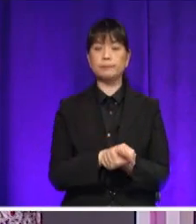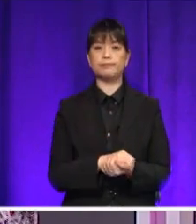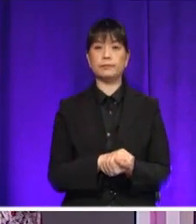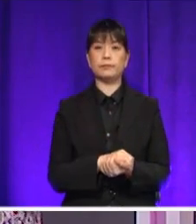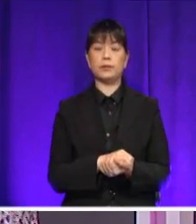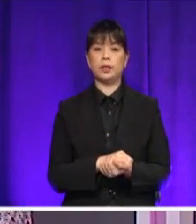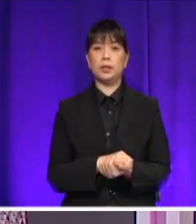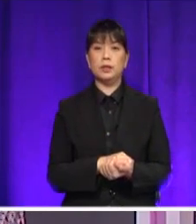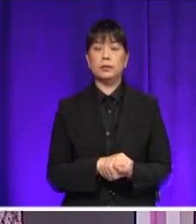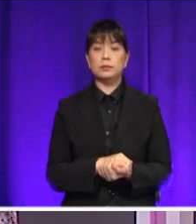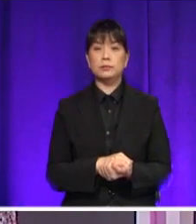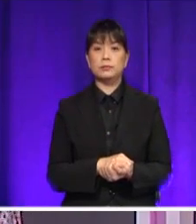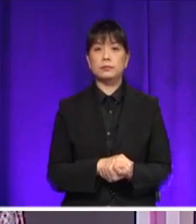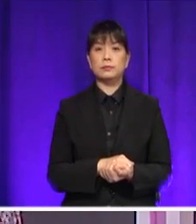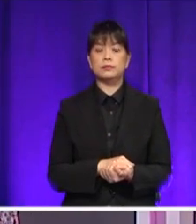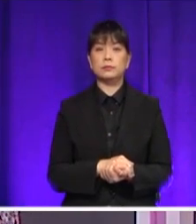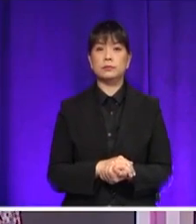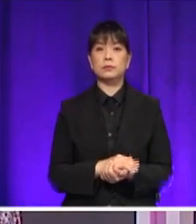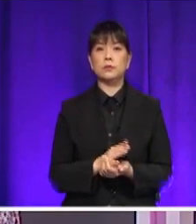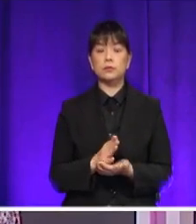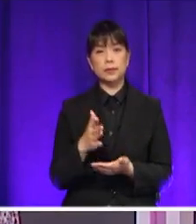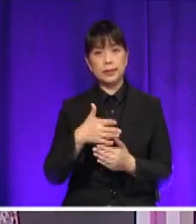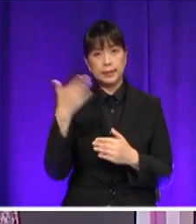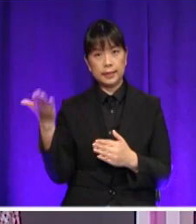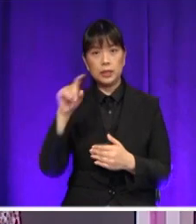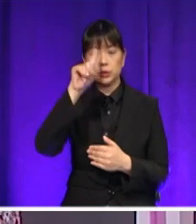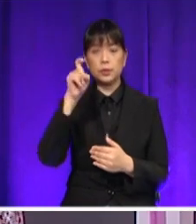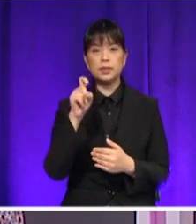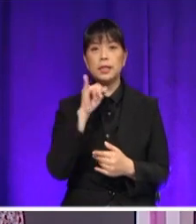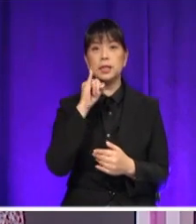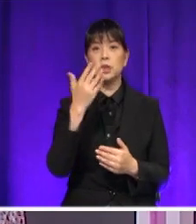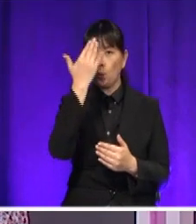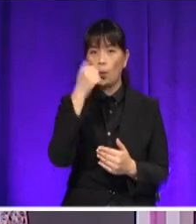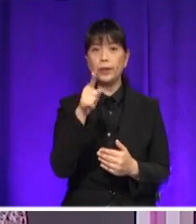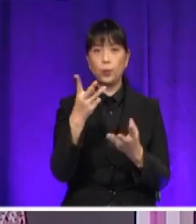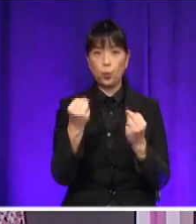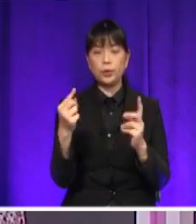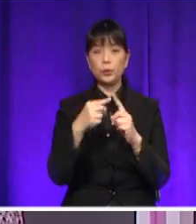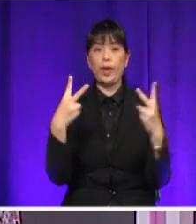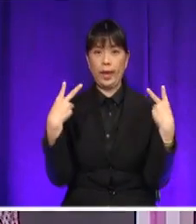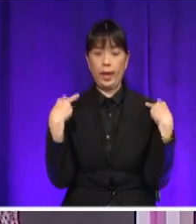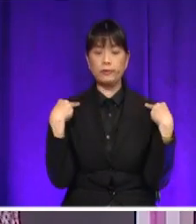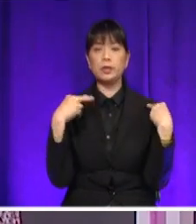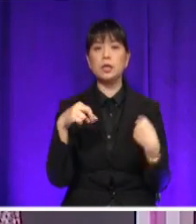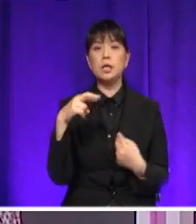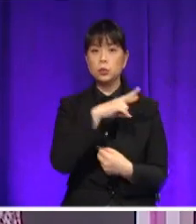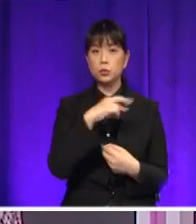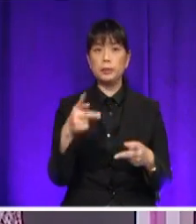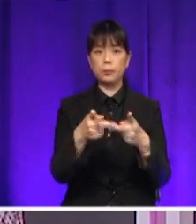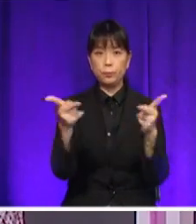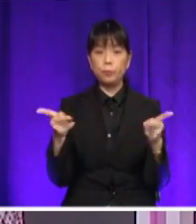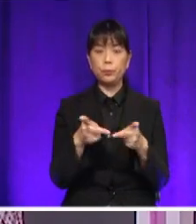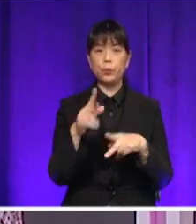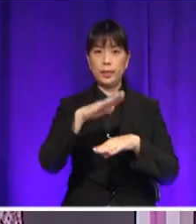So obviously the next question would be, why would you want to have a swimming pool at school? So my answer would be, it